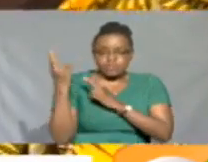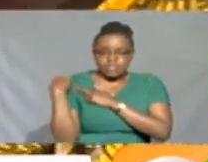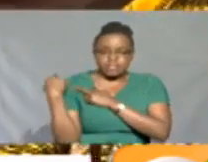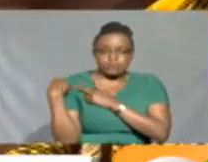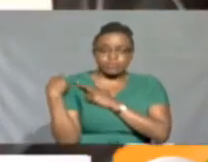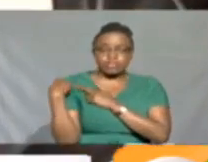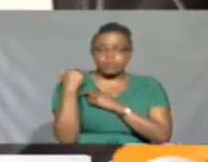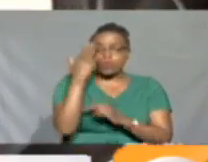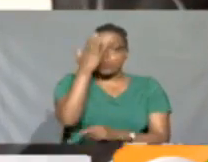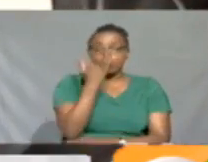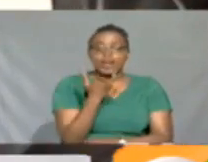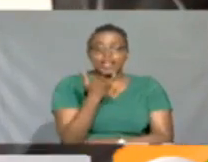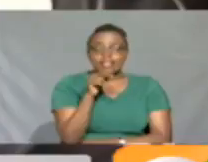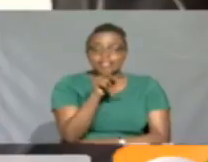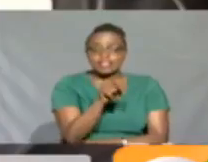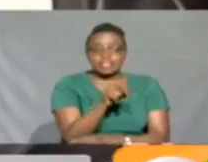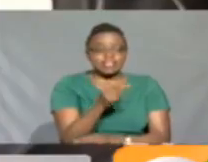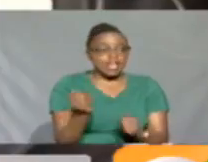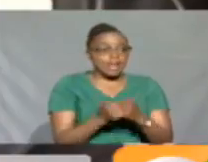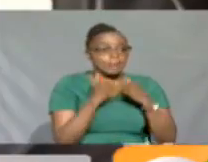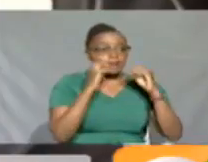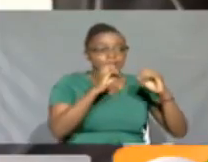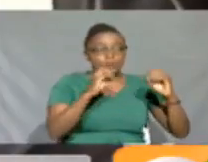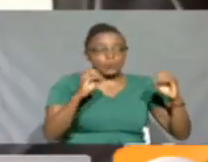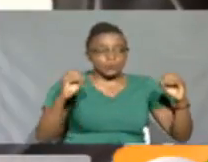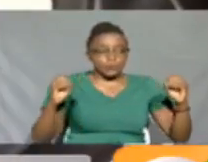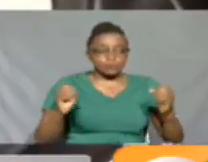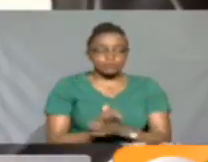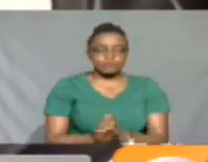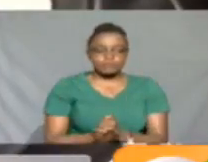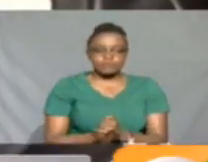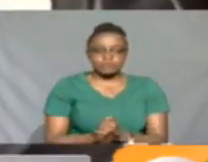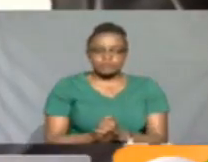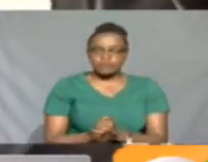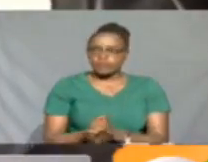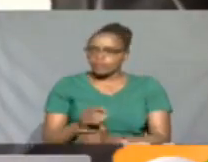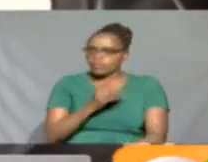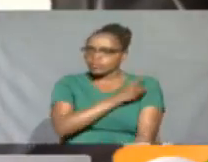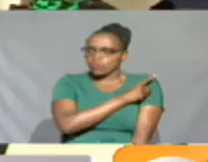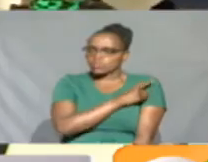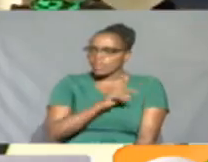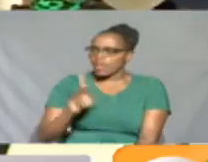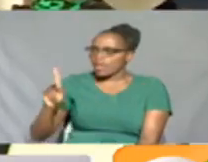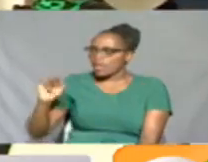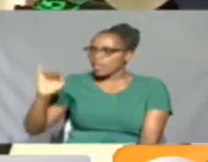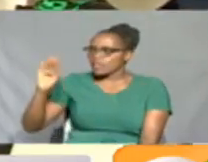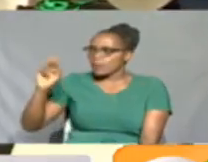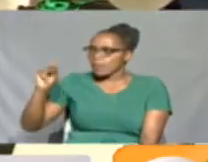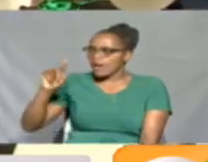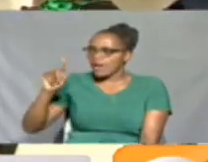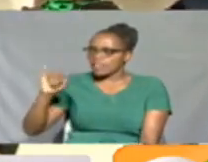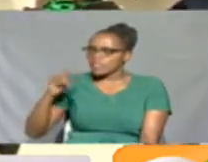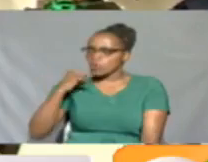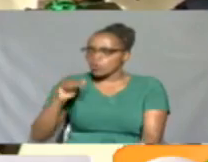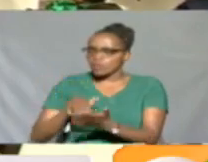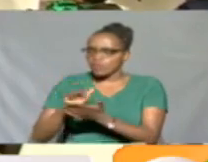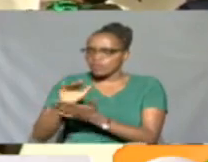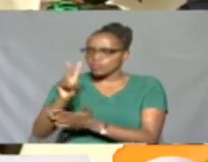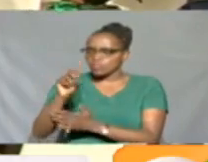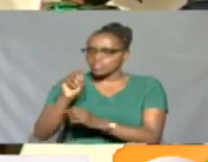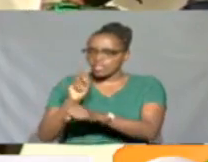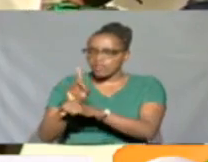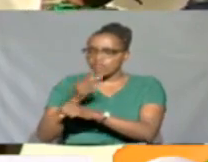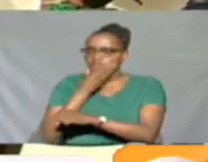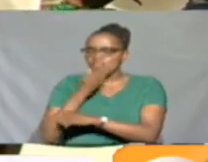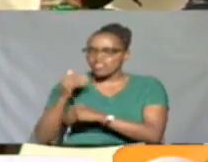accountable, because that is not quite happening. Okay. And Dr. Chibanzi, I see there's someone who's texted saying in 2011 my